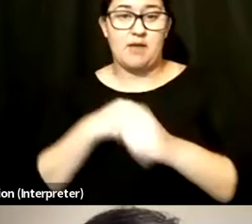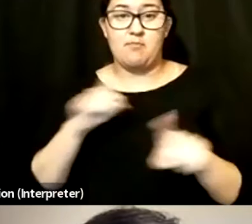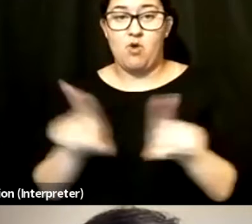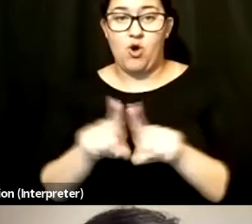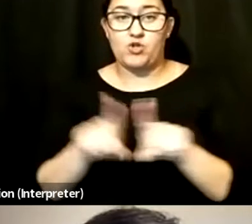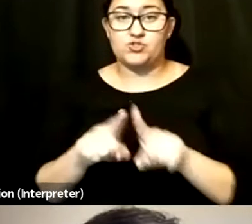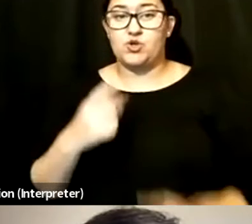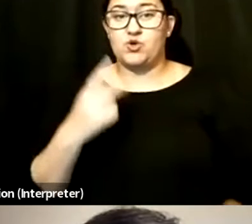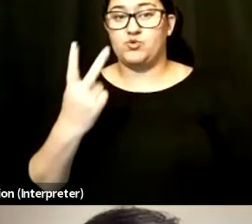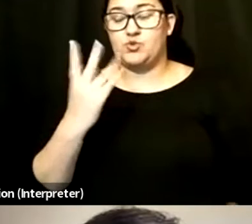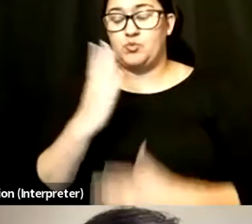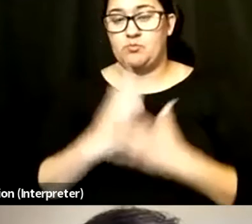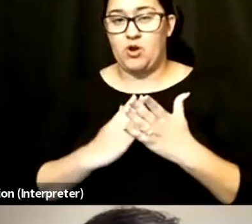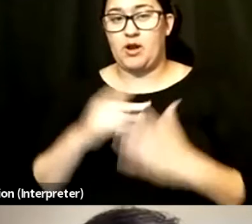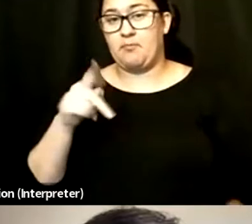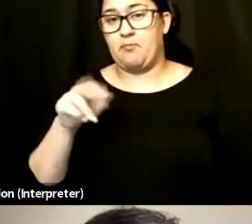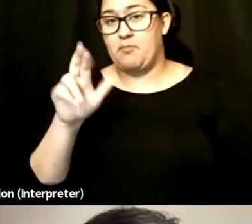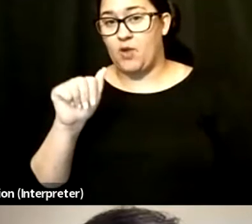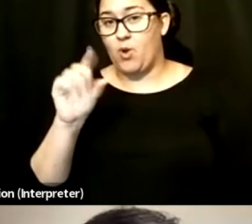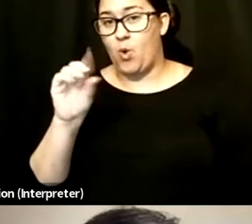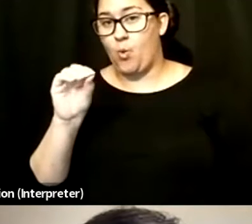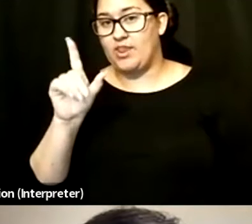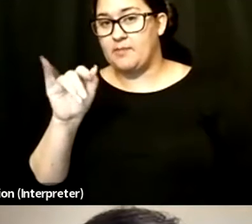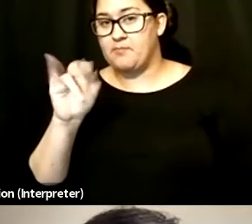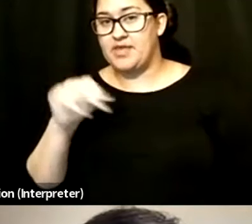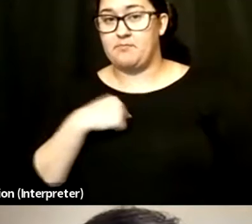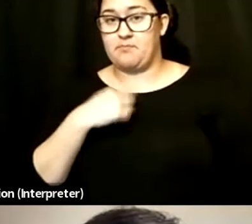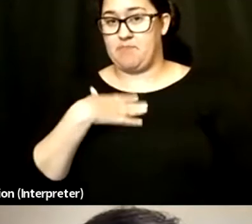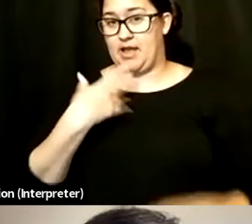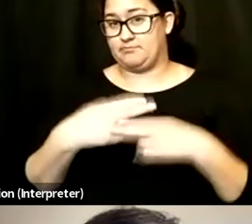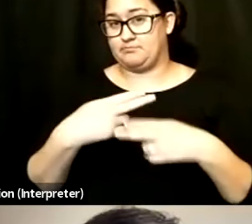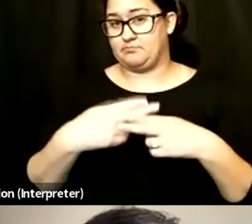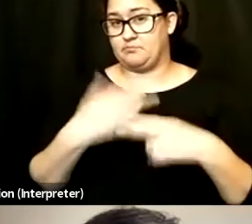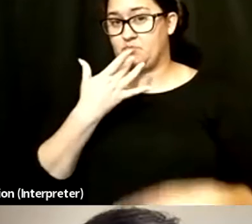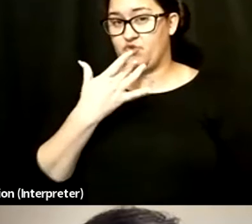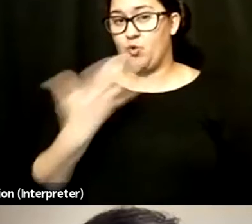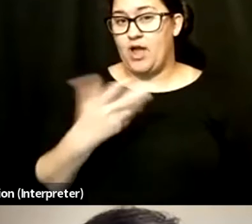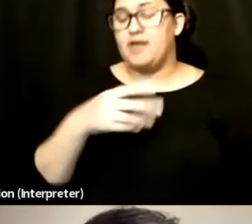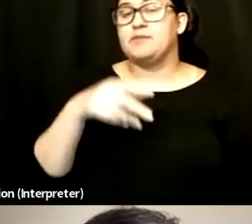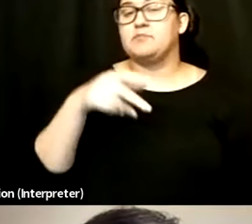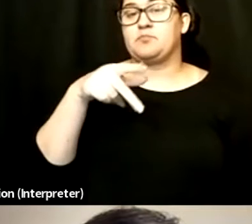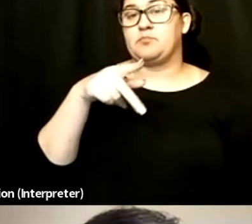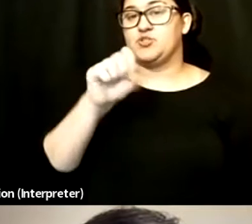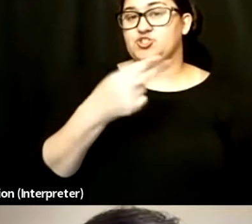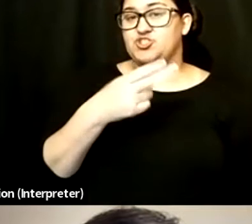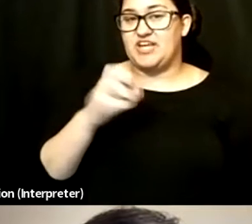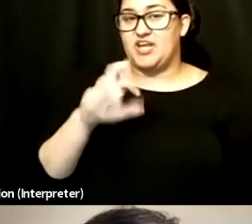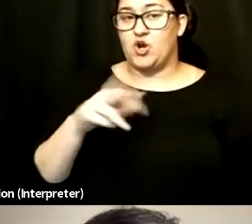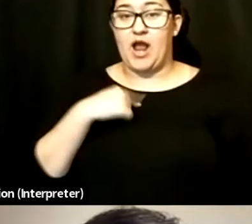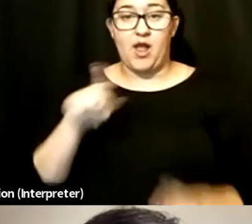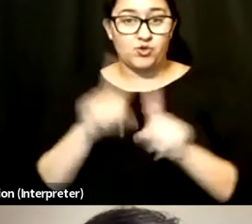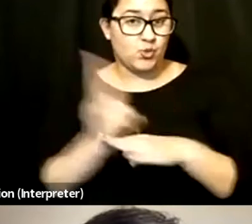Paralympian. My pronouns are she, her, and I am a white woman who uses a wheelchair.